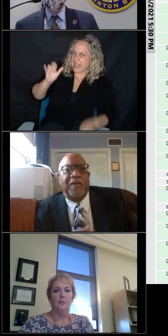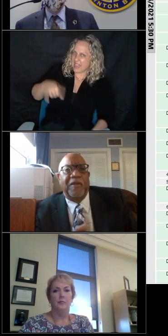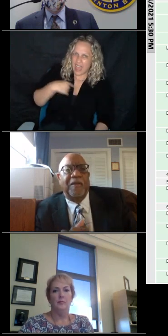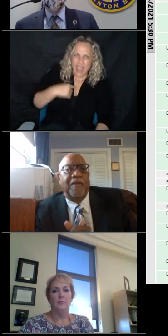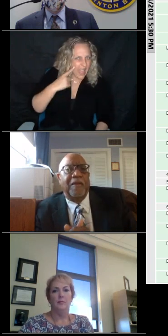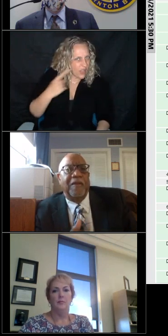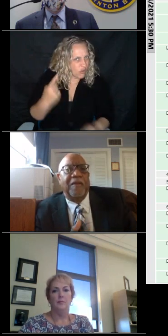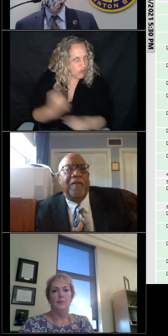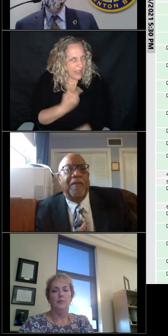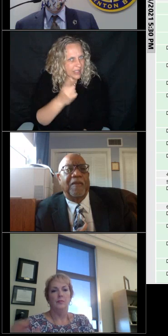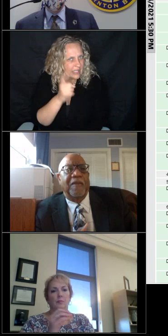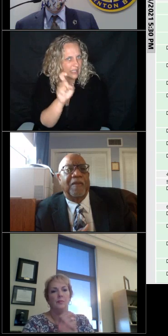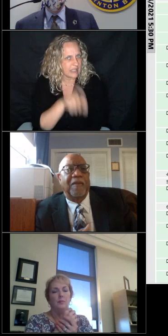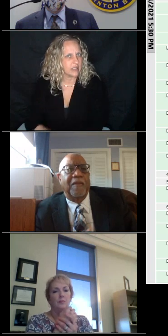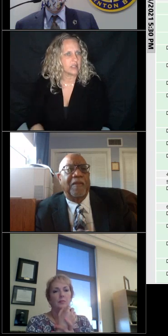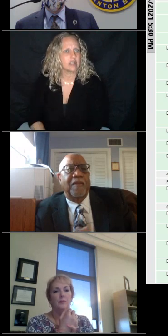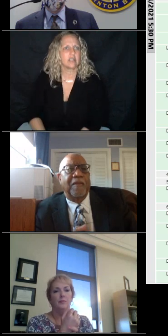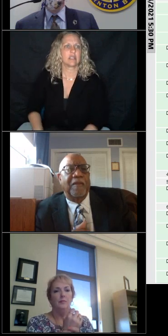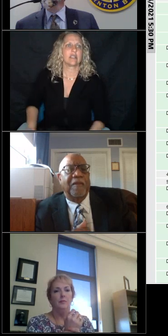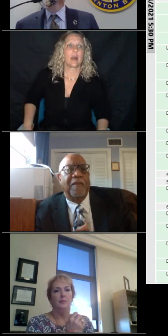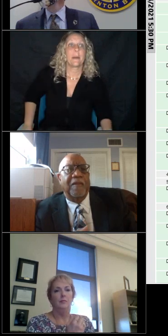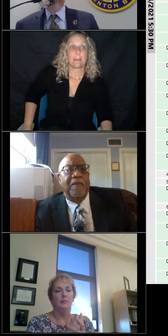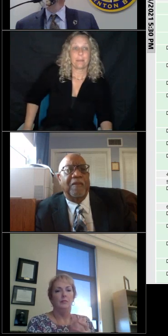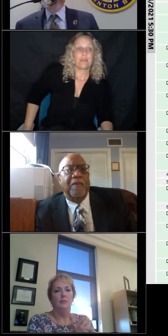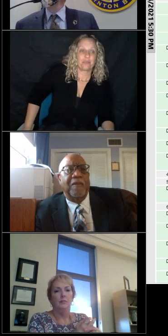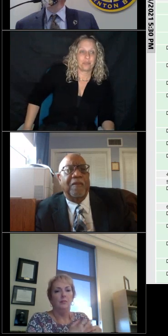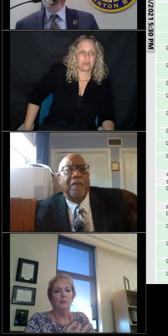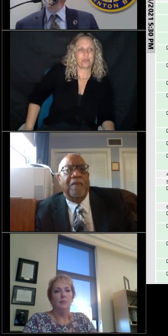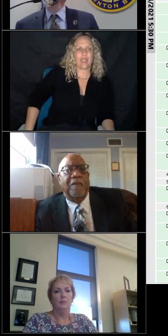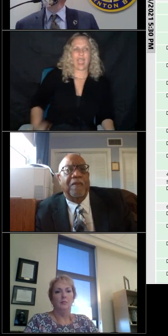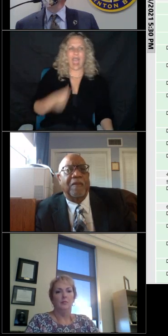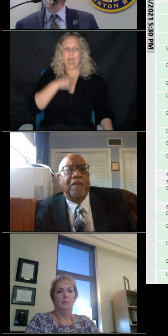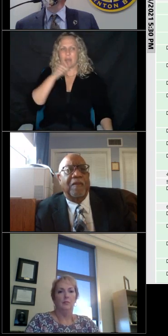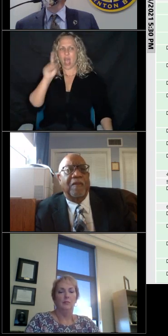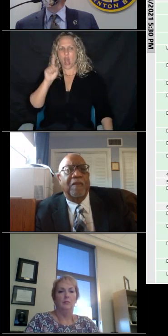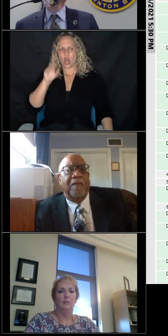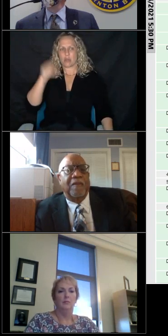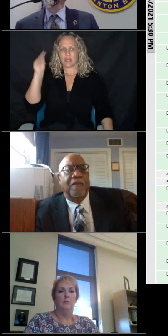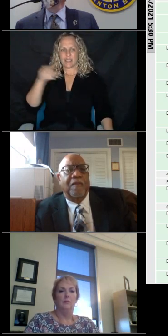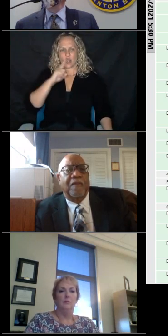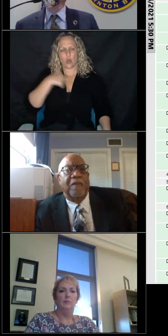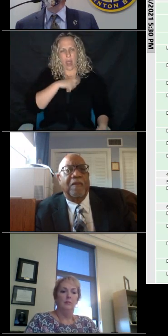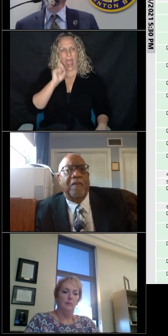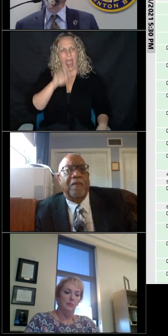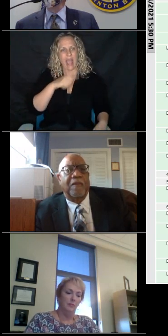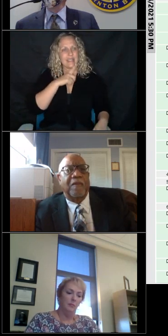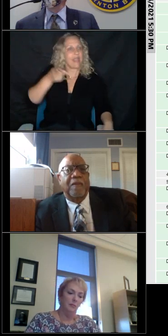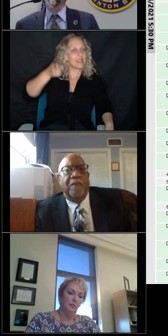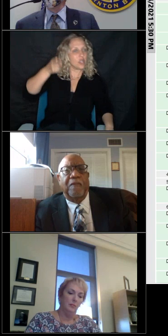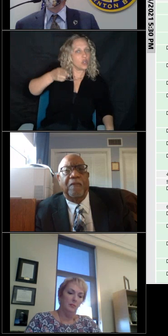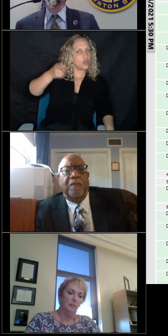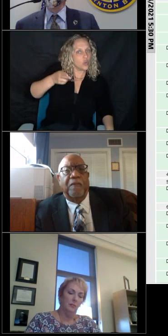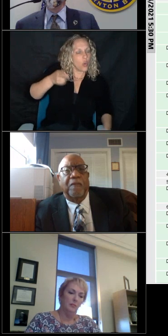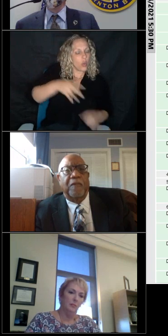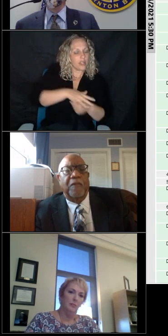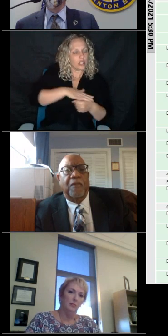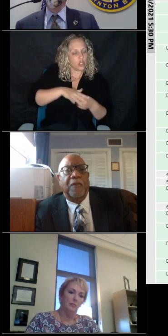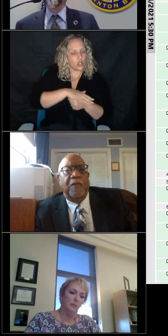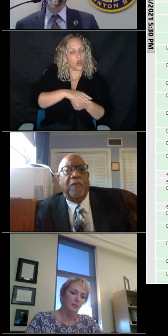that correctly? I'm not 100% sure. We asked that question. We said if it's a historic zone,